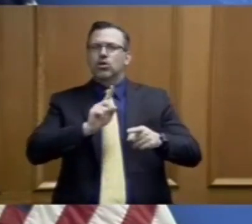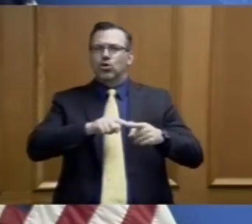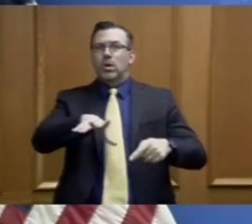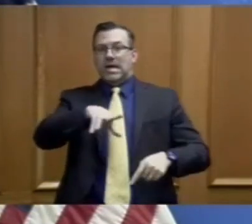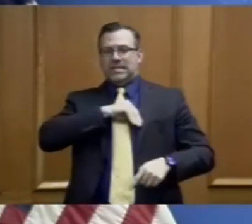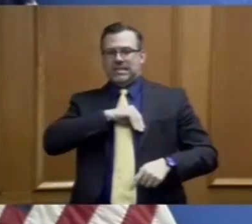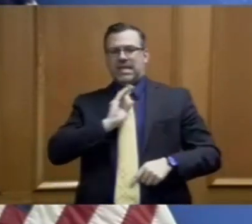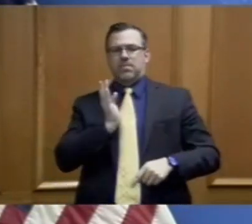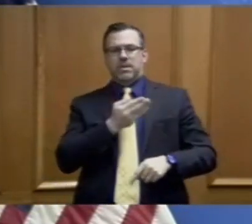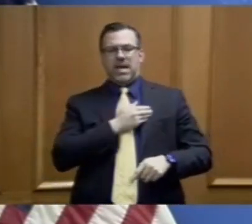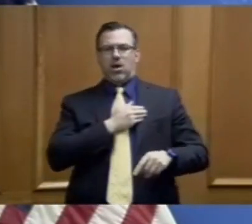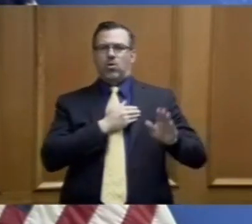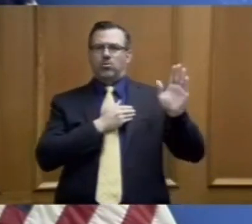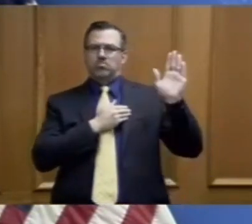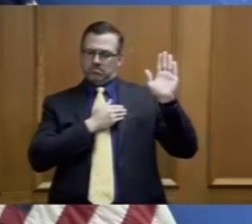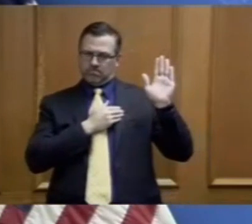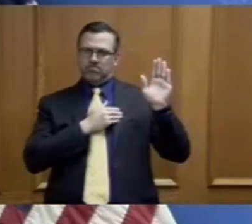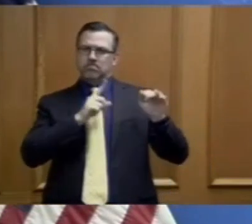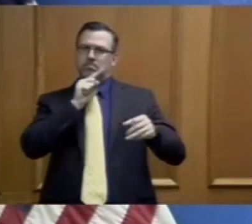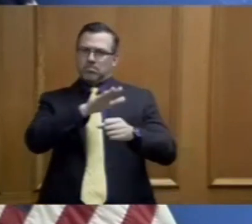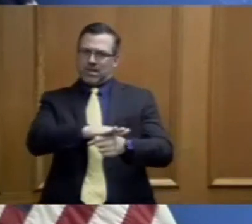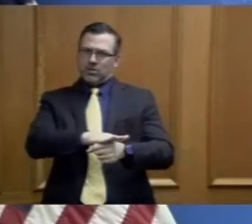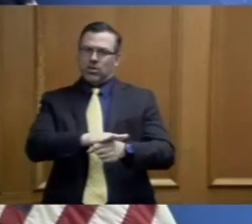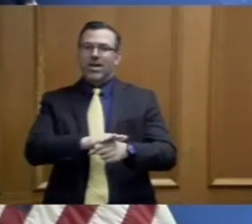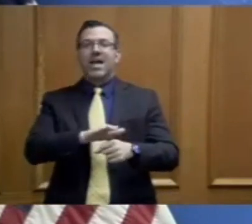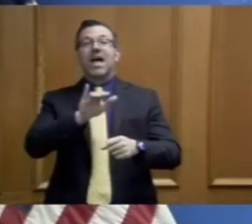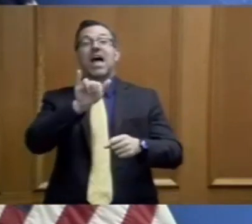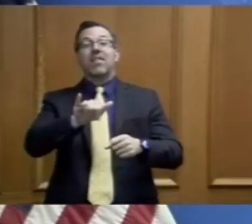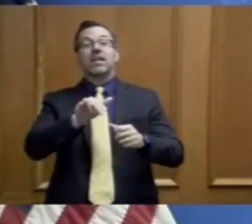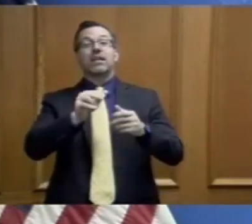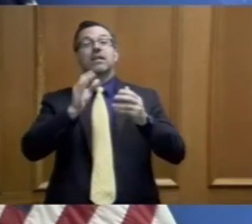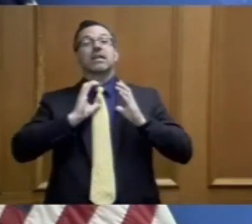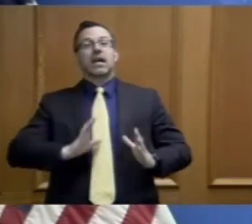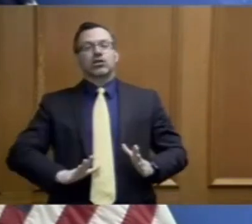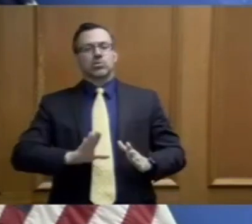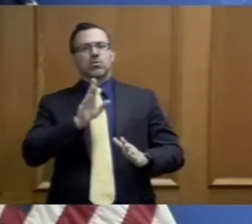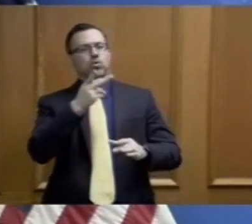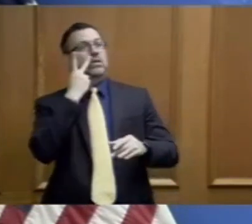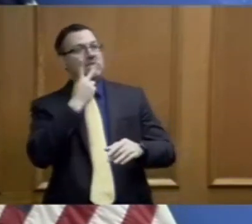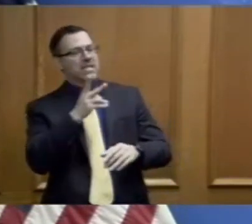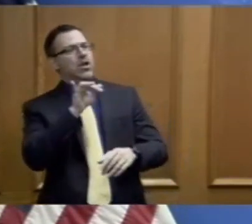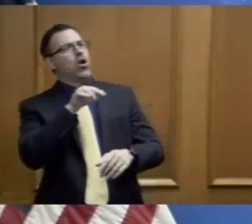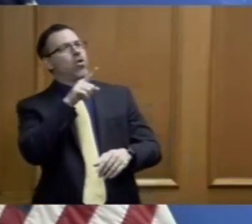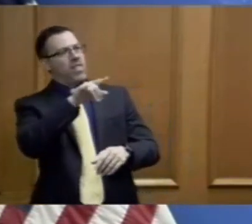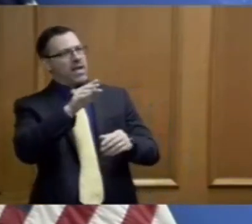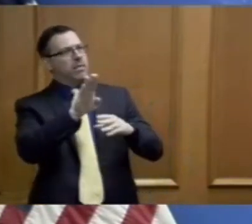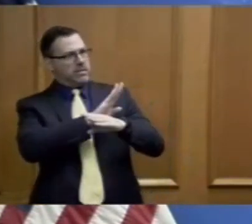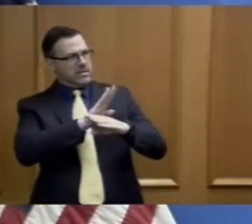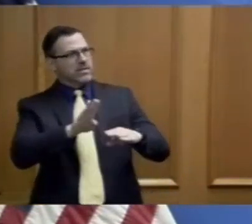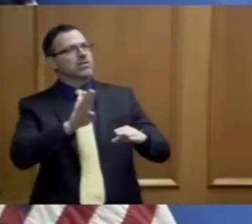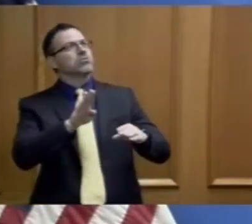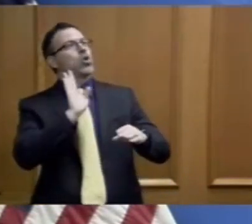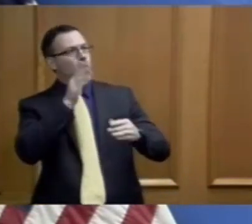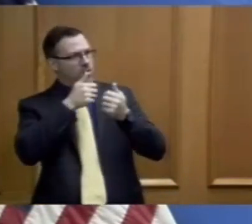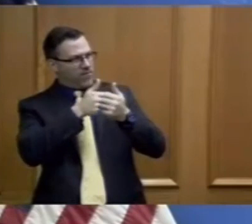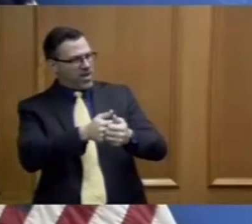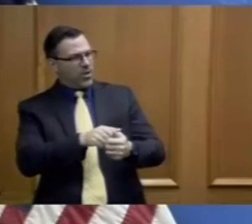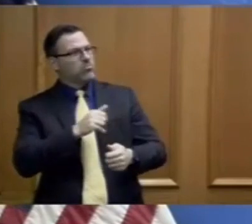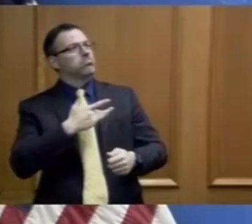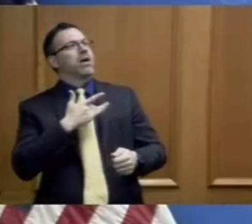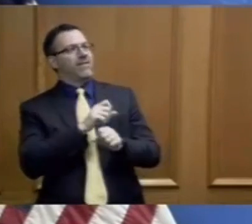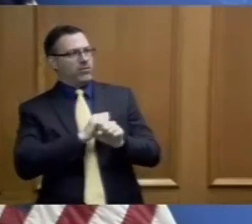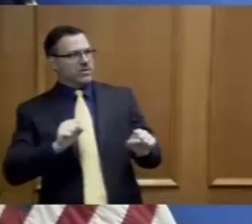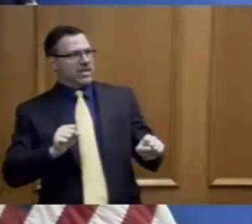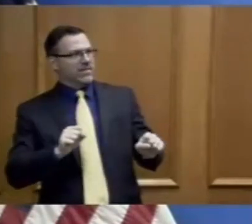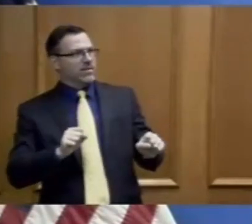allow consumers to know which businesses have done that. That will provide the kind of safe environment that we have out there, Alex.